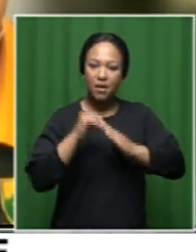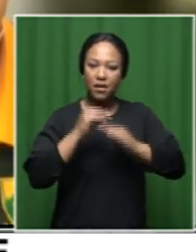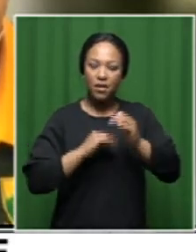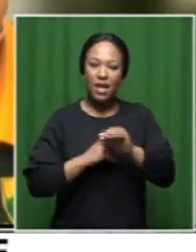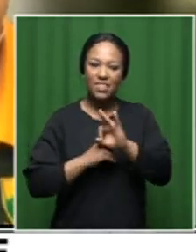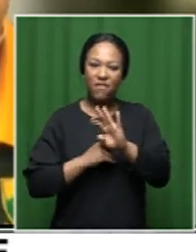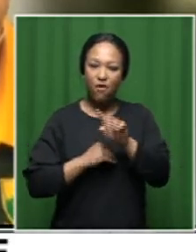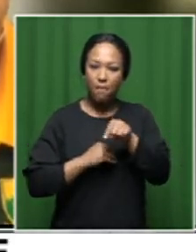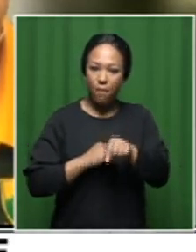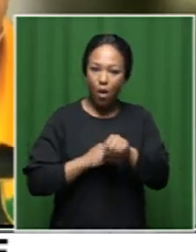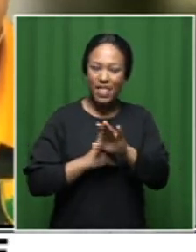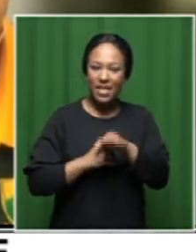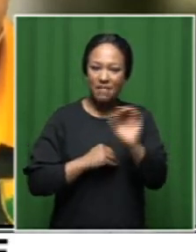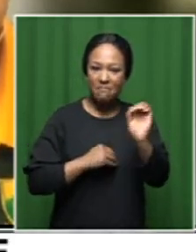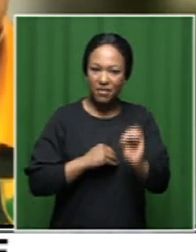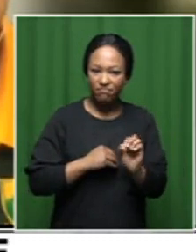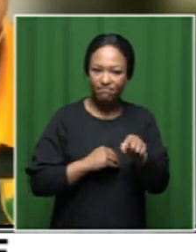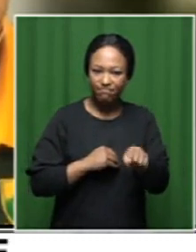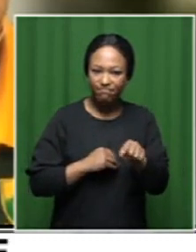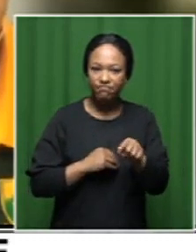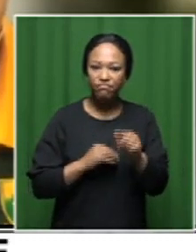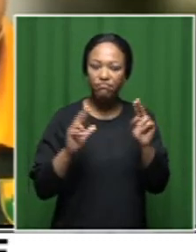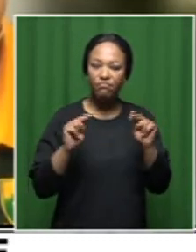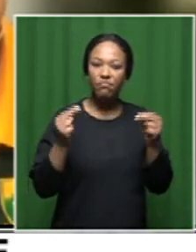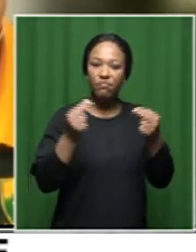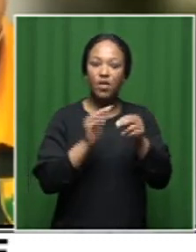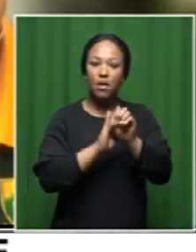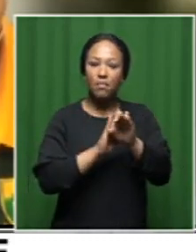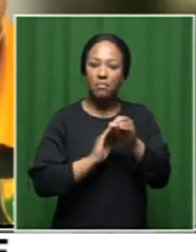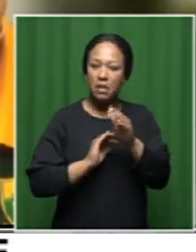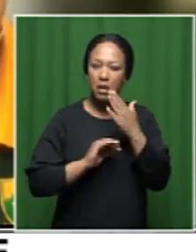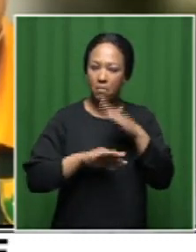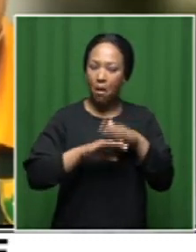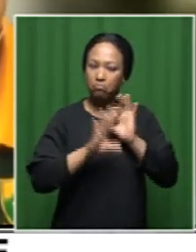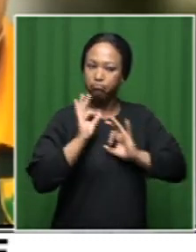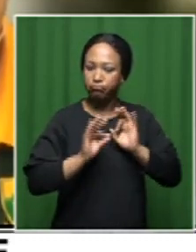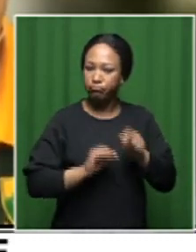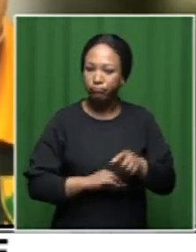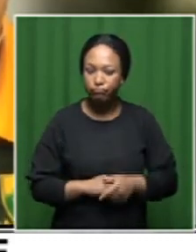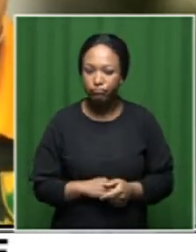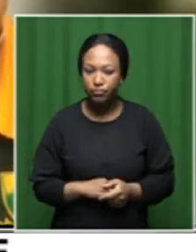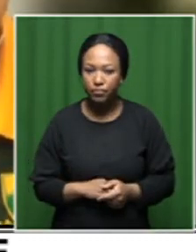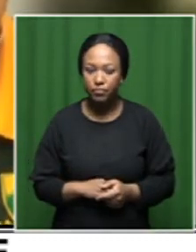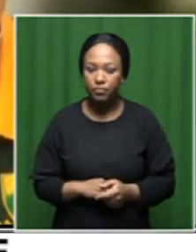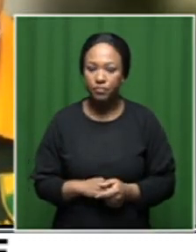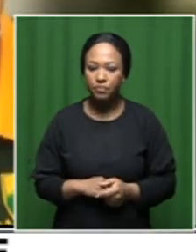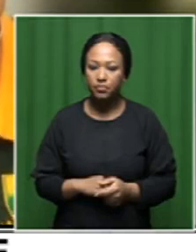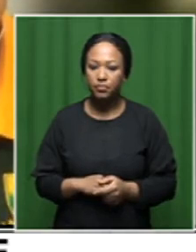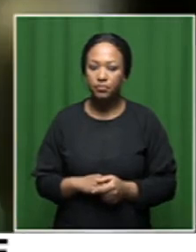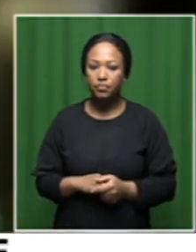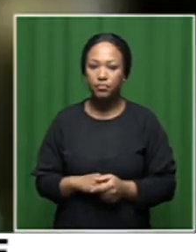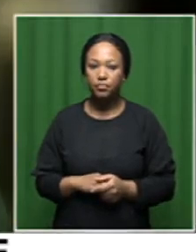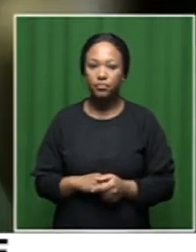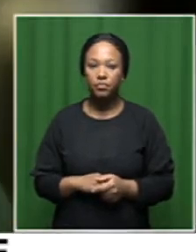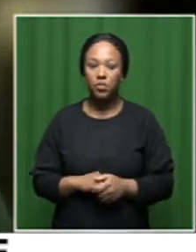accounted for 34.13% of the national market. Tell us more about this. Yeah, so